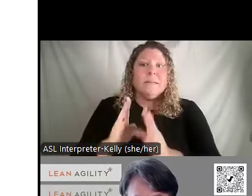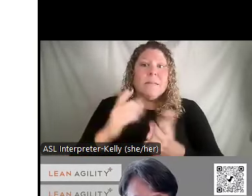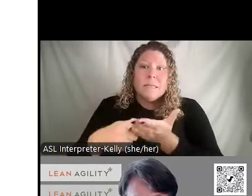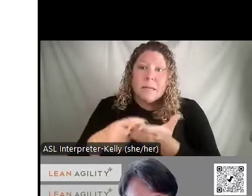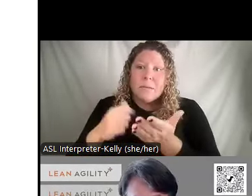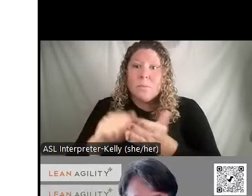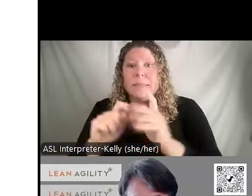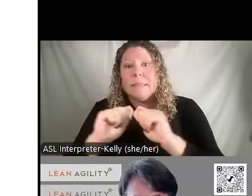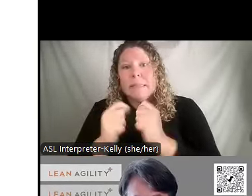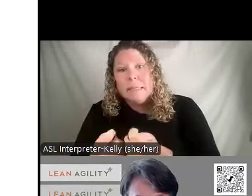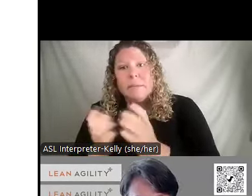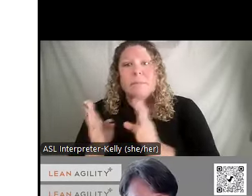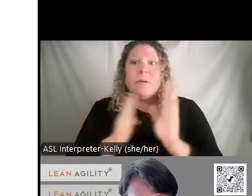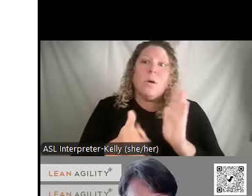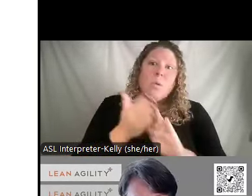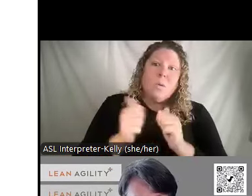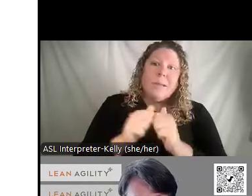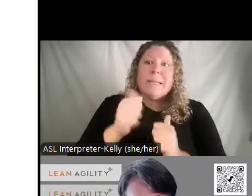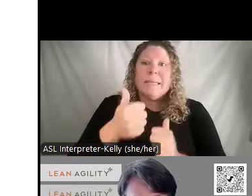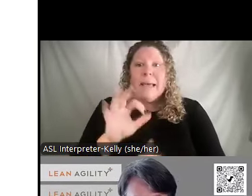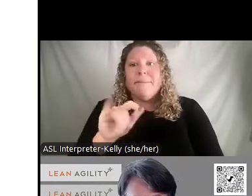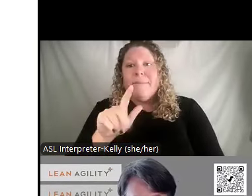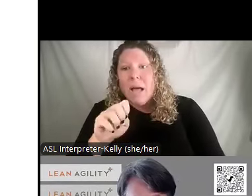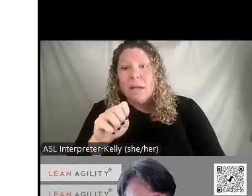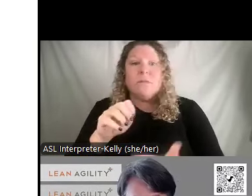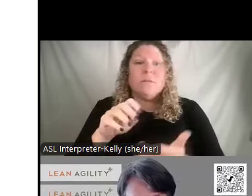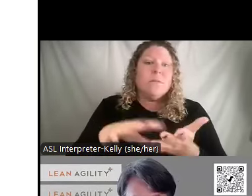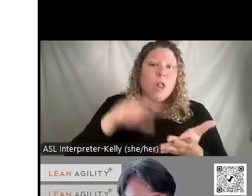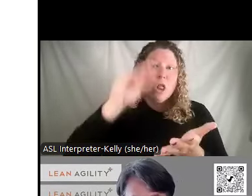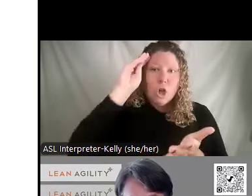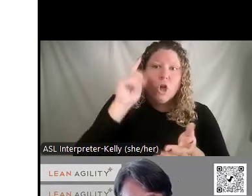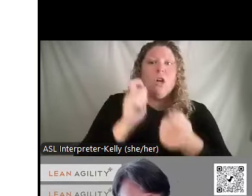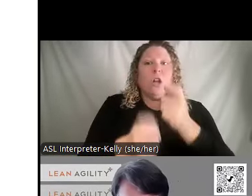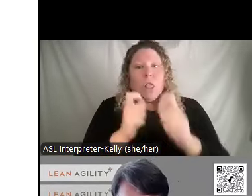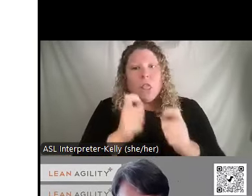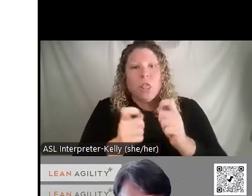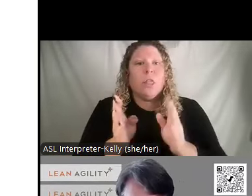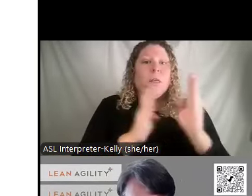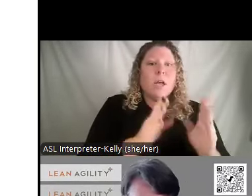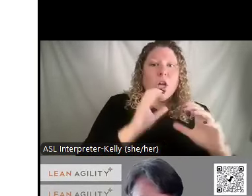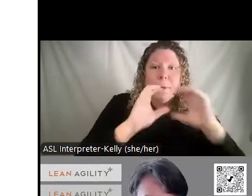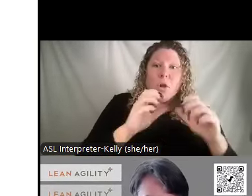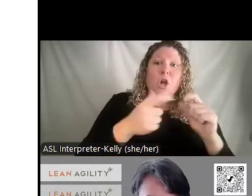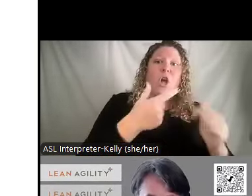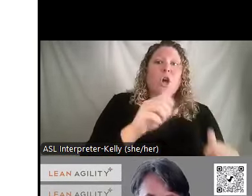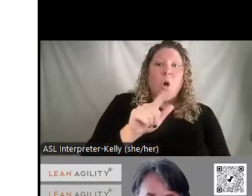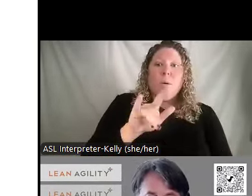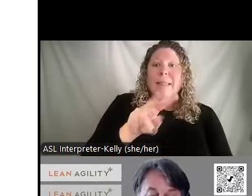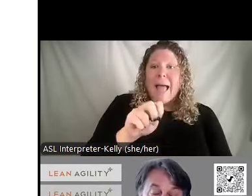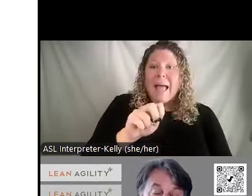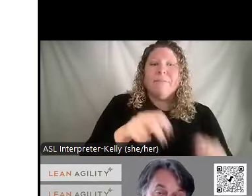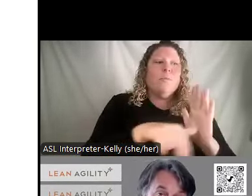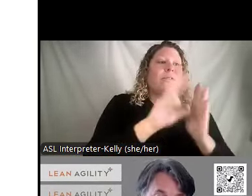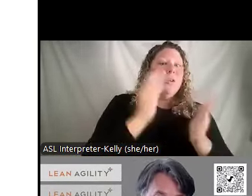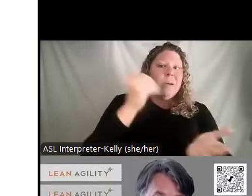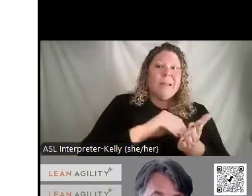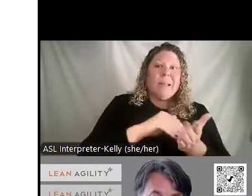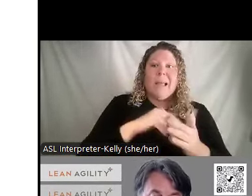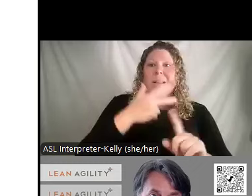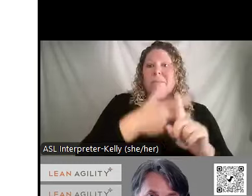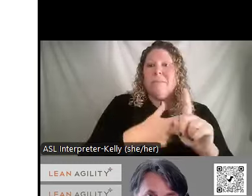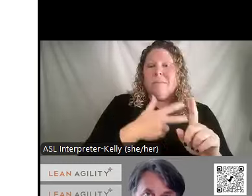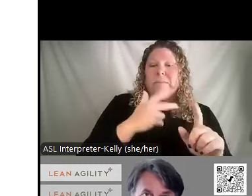Let's run it with 10 files. Learn what we did, make further adjustments, communicate it, go live, and then review it 60 days later. In total, that's about